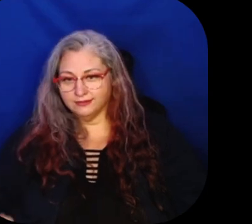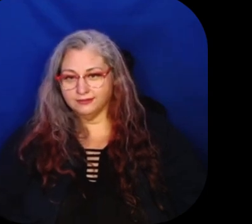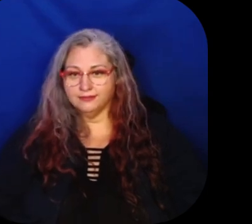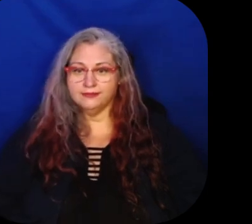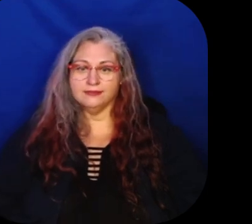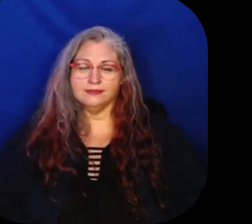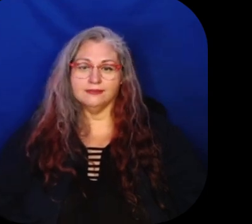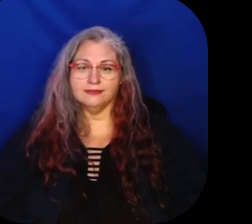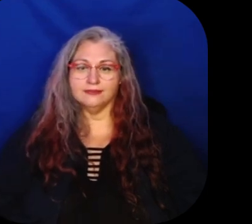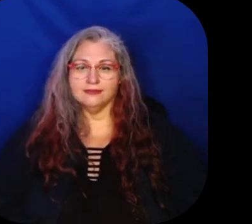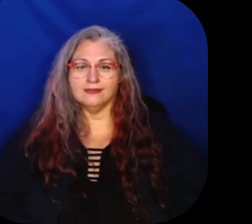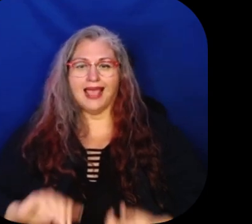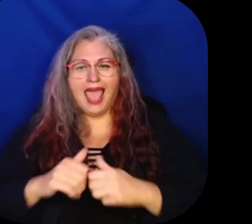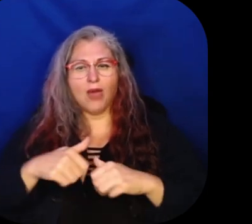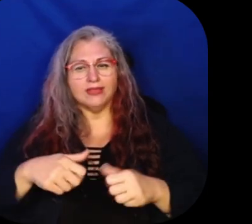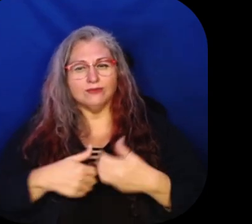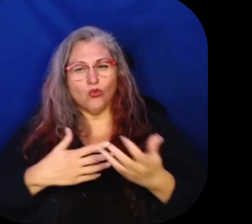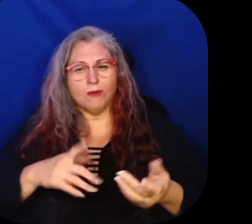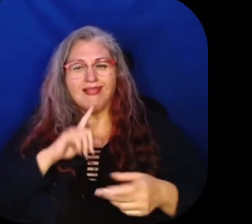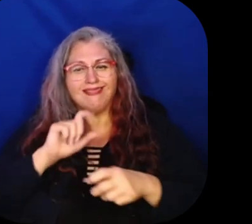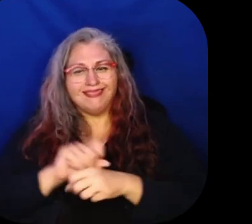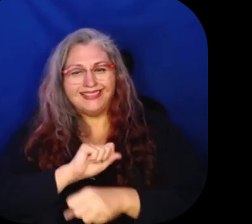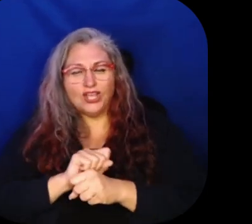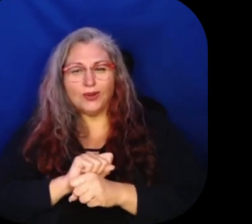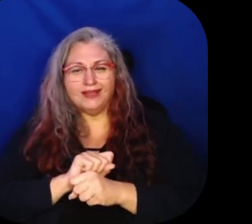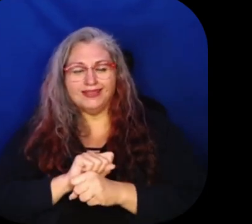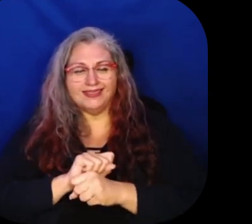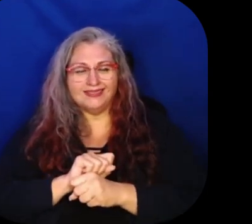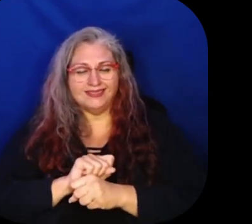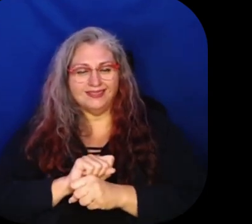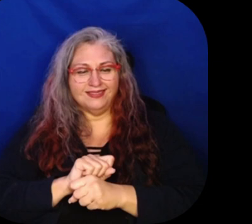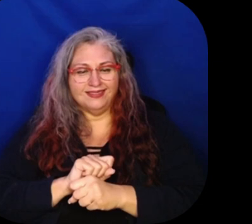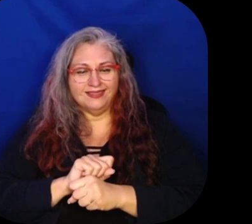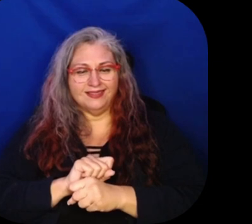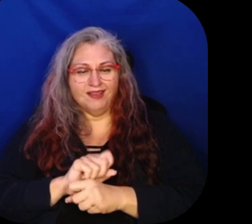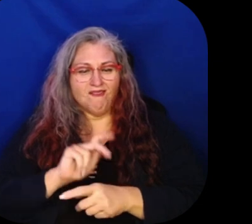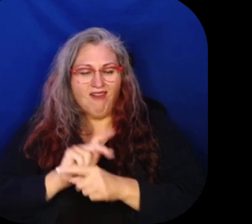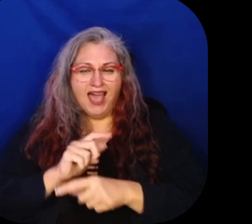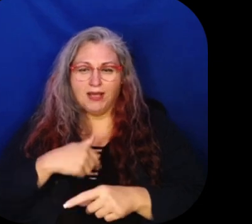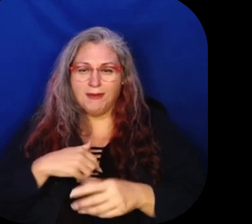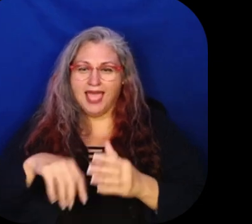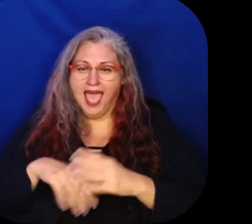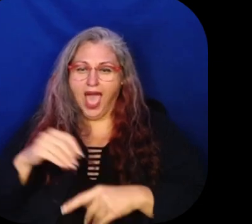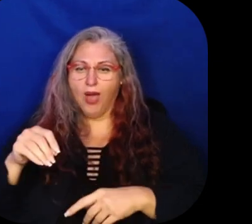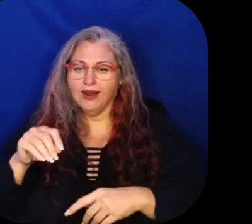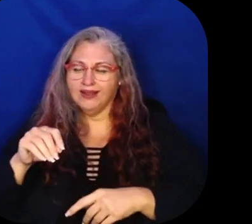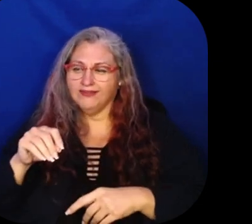How I let this poem literally fuck me out of fucking.